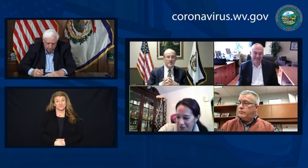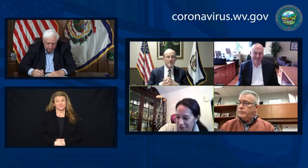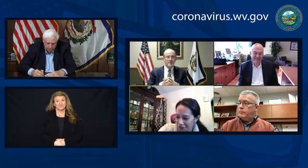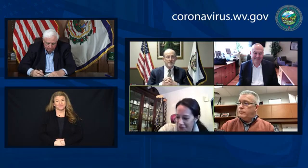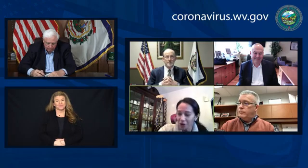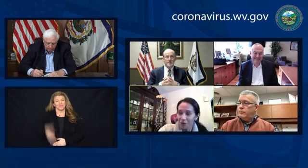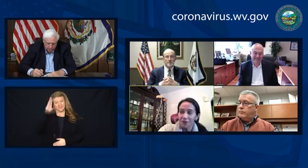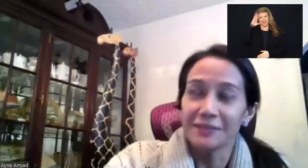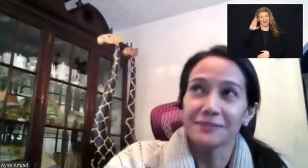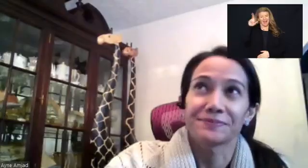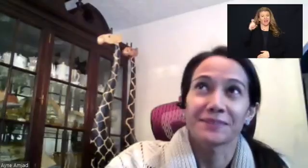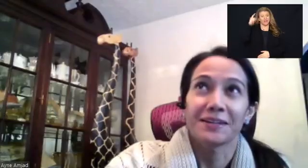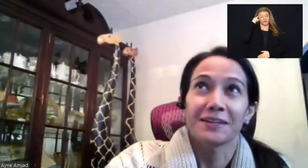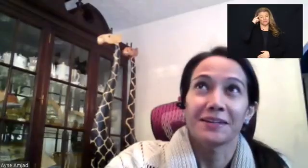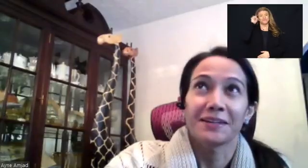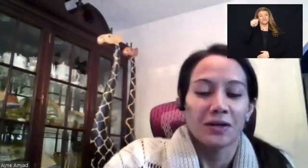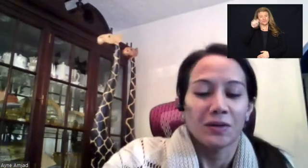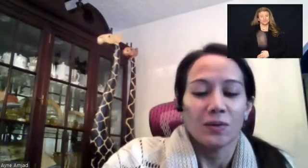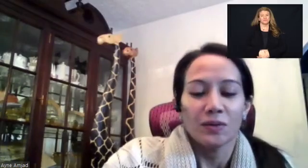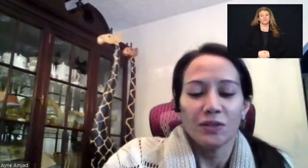Yes, Governor. Paul,